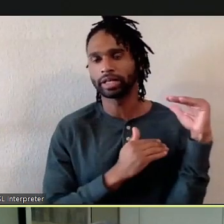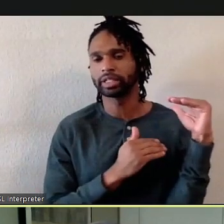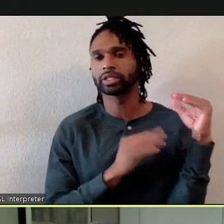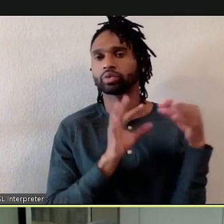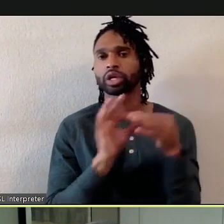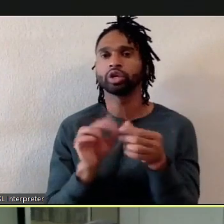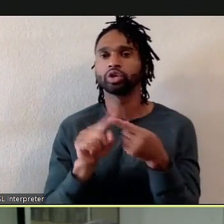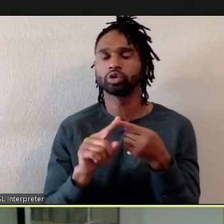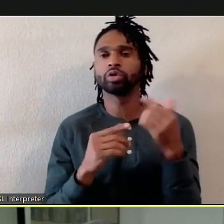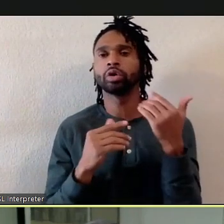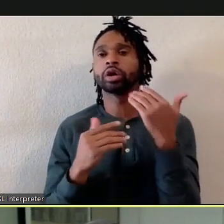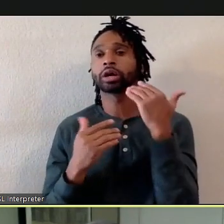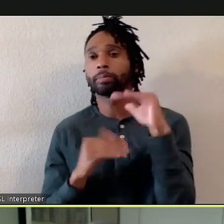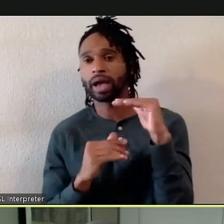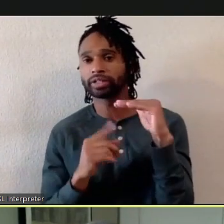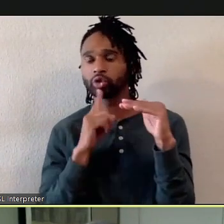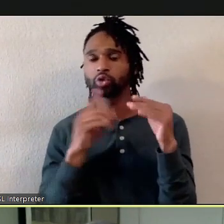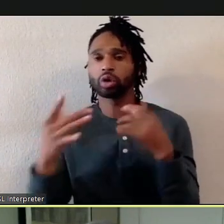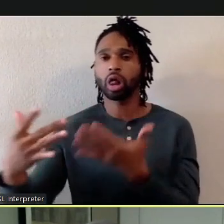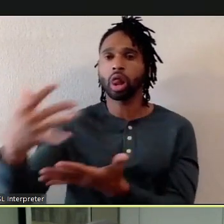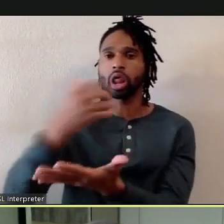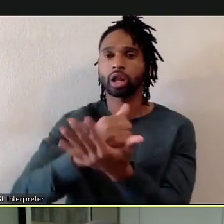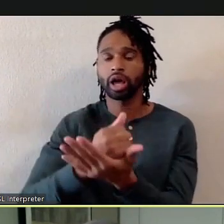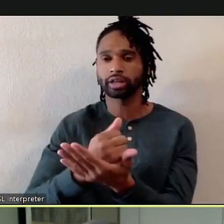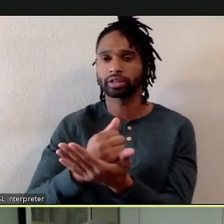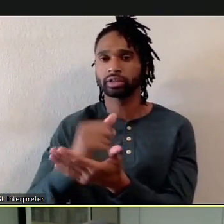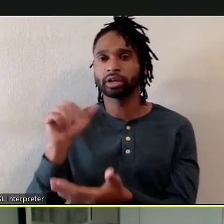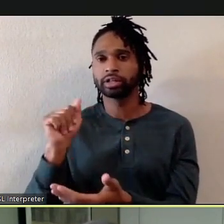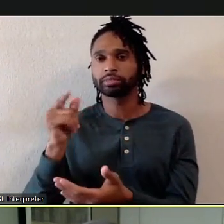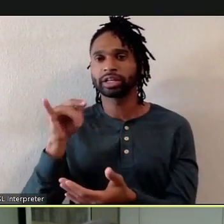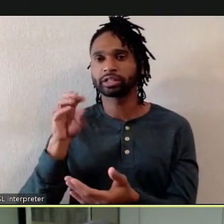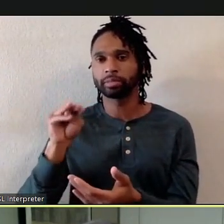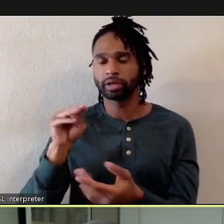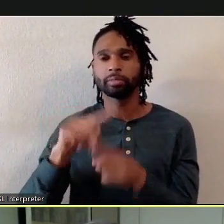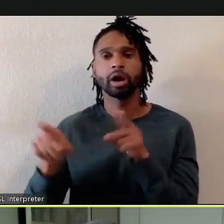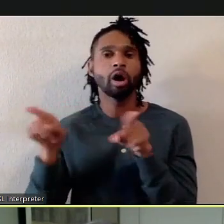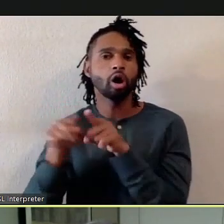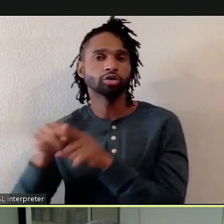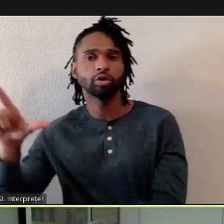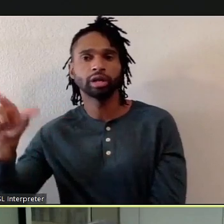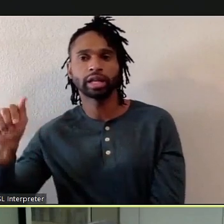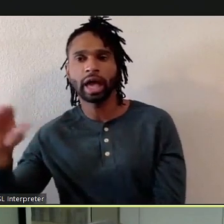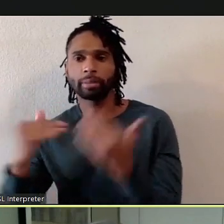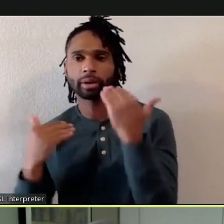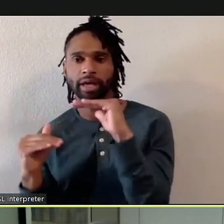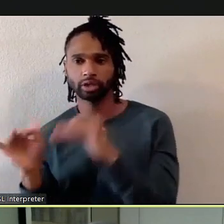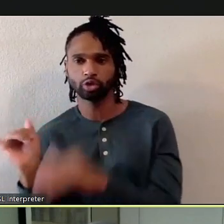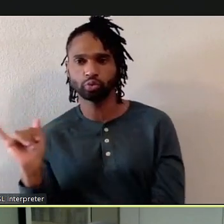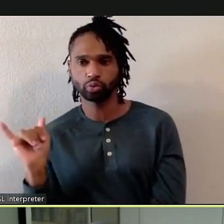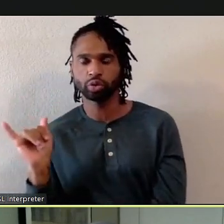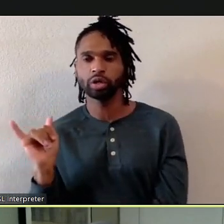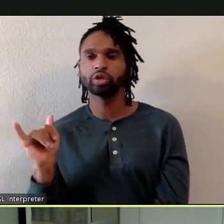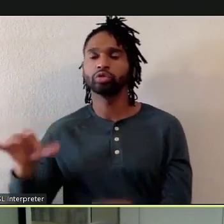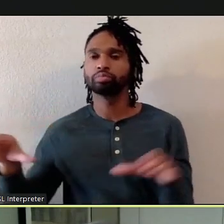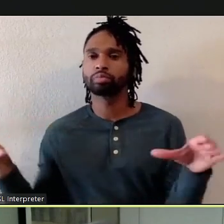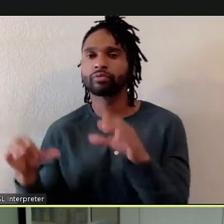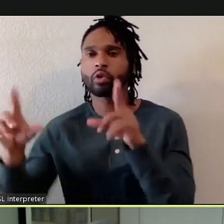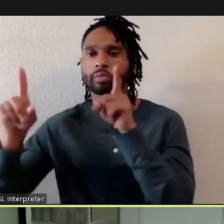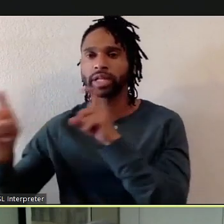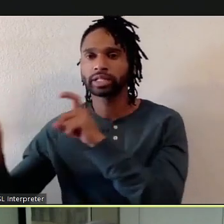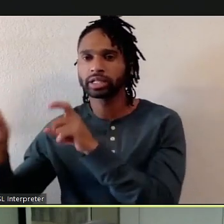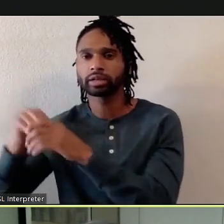both capacity to collect specimens, but then also the laboratory capacity to perform that testing in the lab.